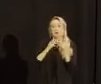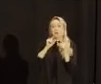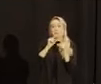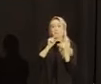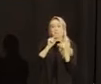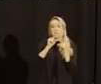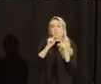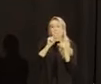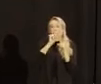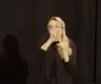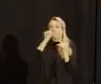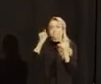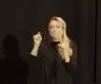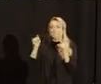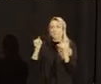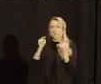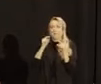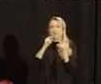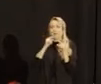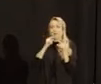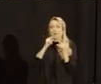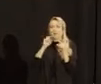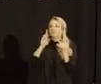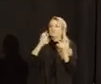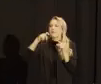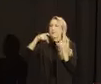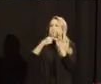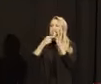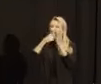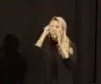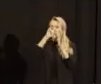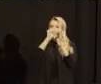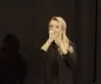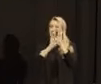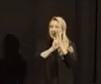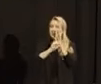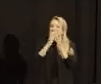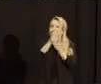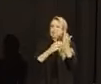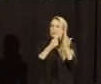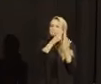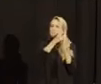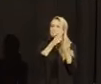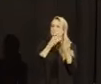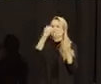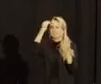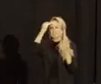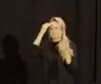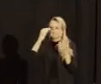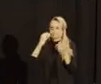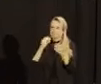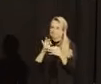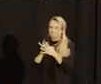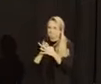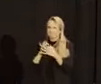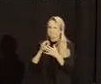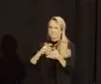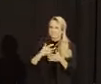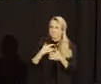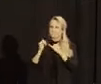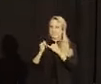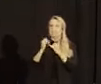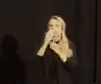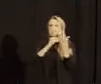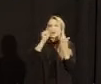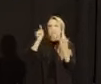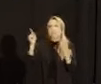more powerful, and for other reps, what you need to say is, my daughter should not be denied opportunities to